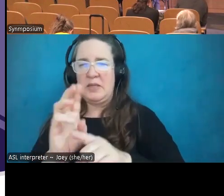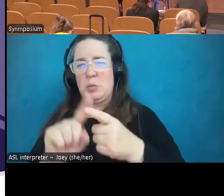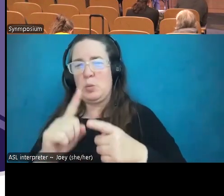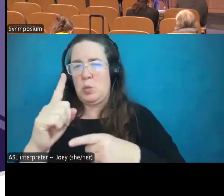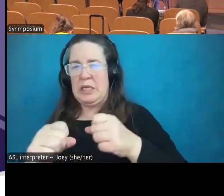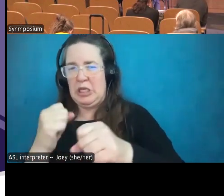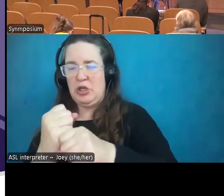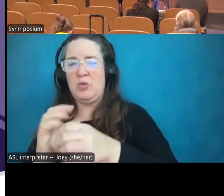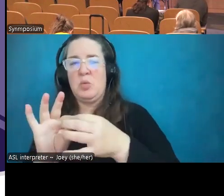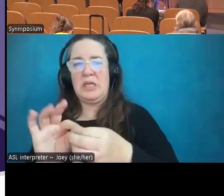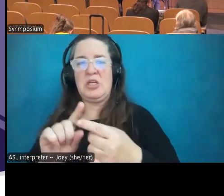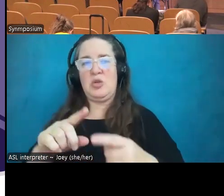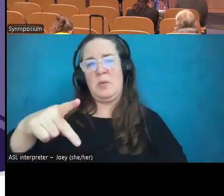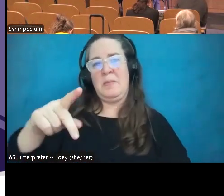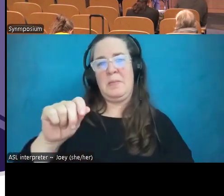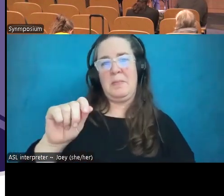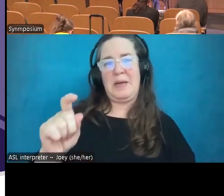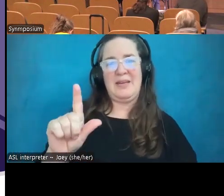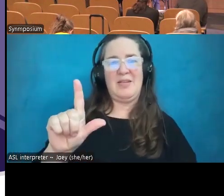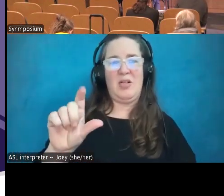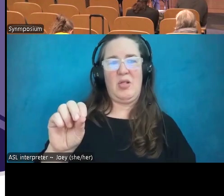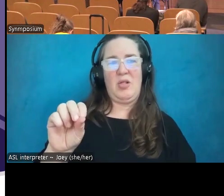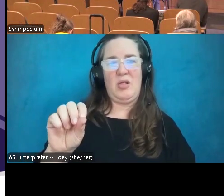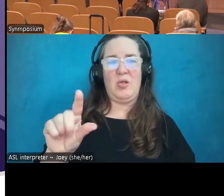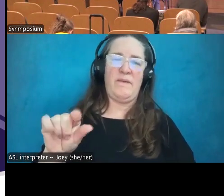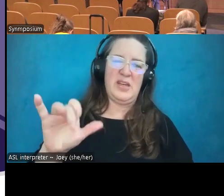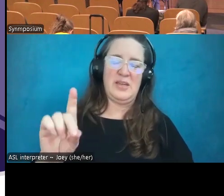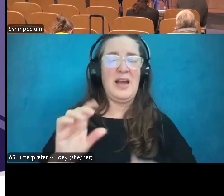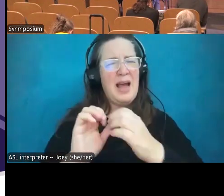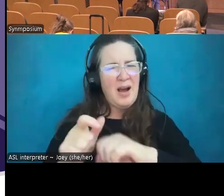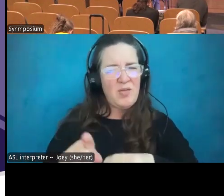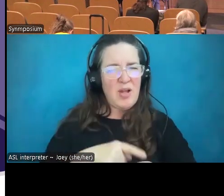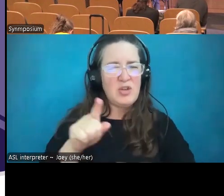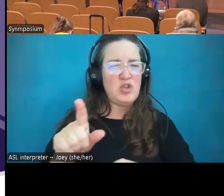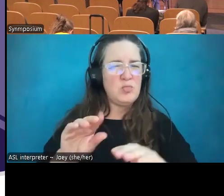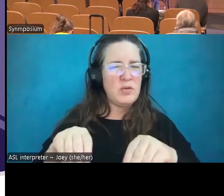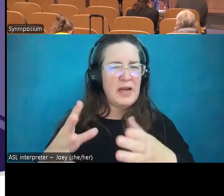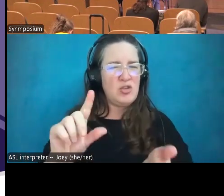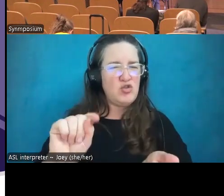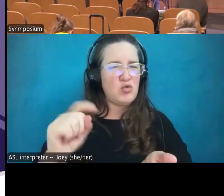about Paxlovid is how long do you treat for? And that's one of the questions the clinical trial is trying to answer.